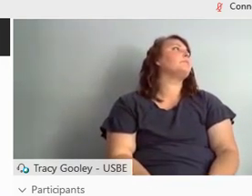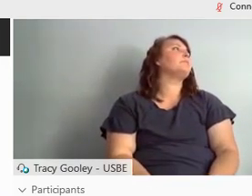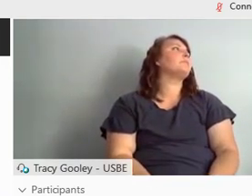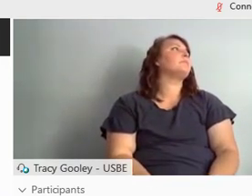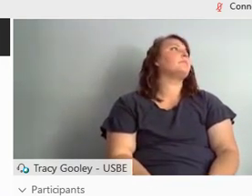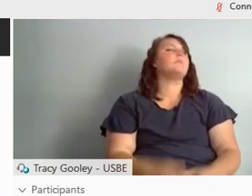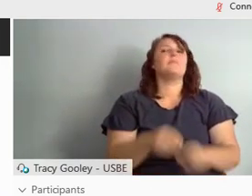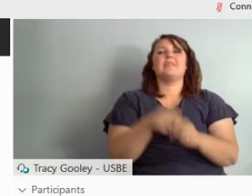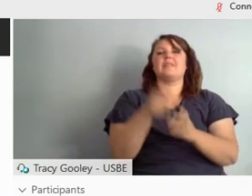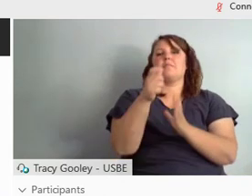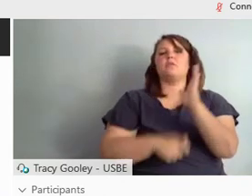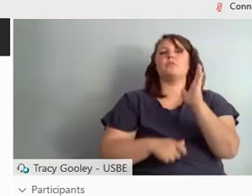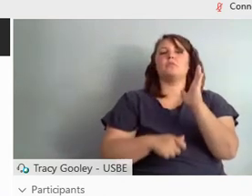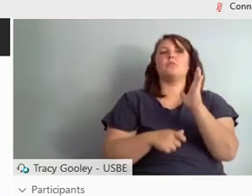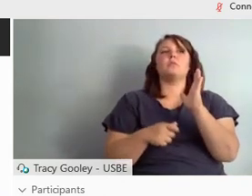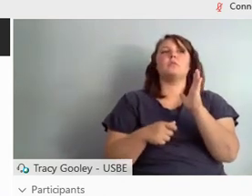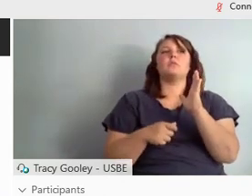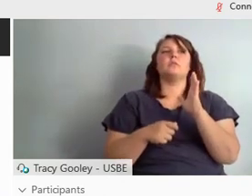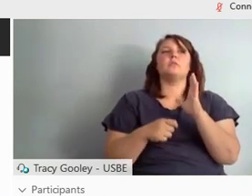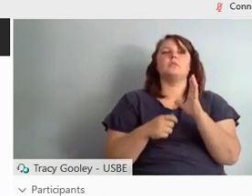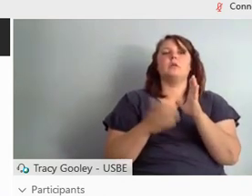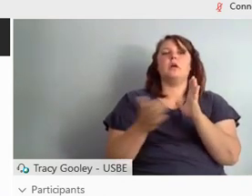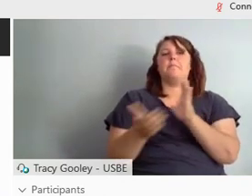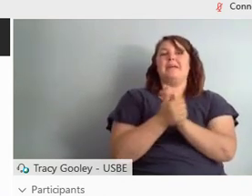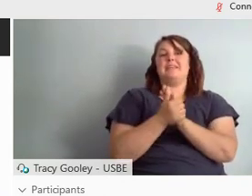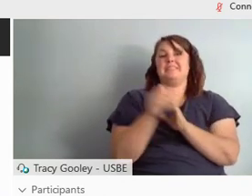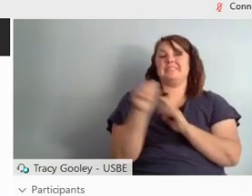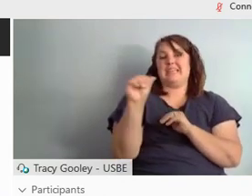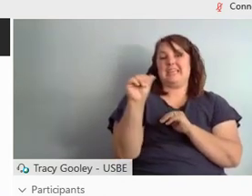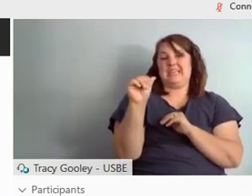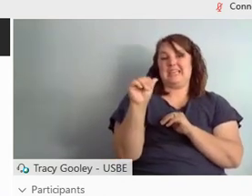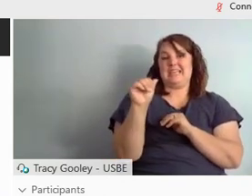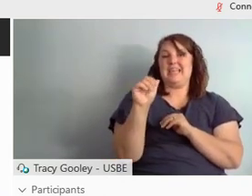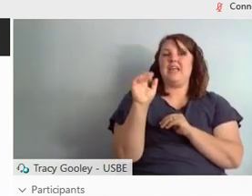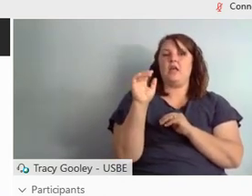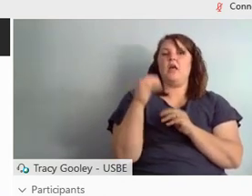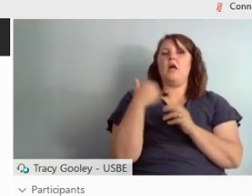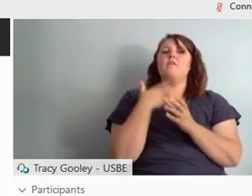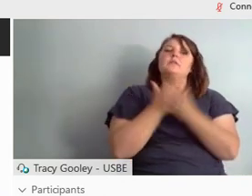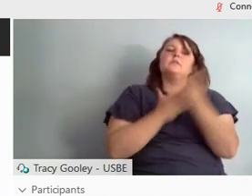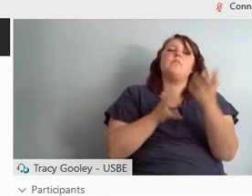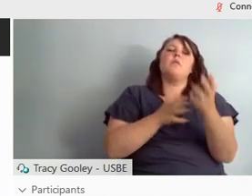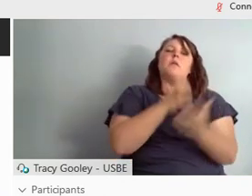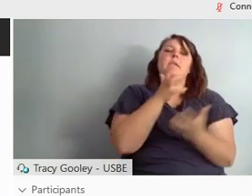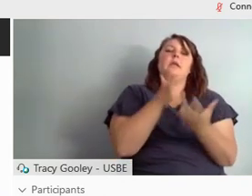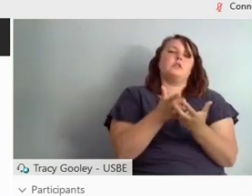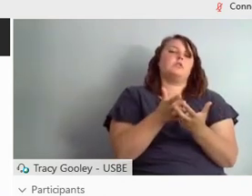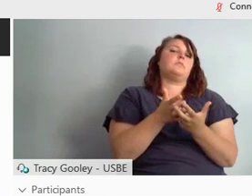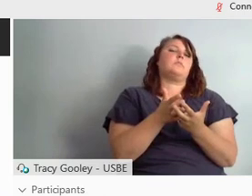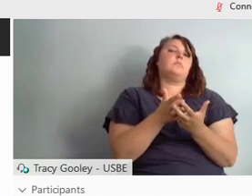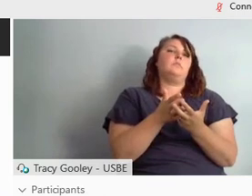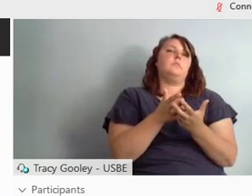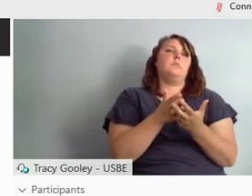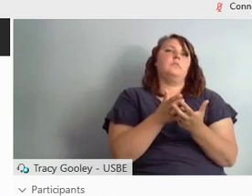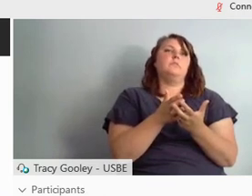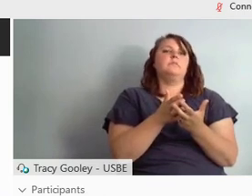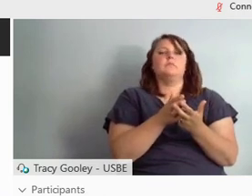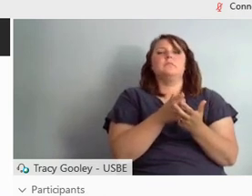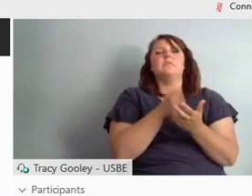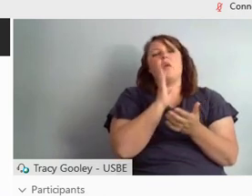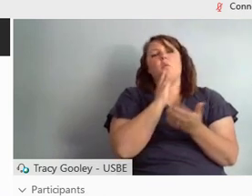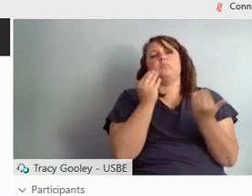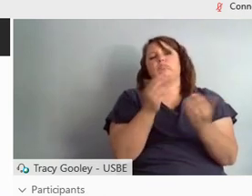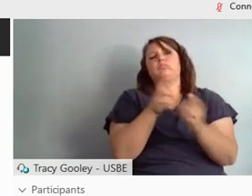In the manual, in Appendix A, there are some accommodations